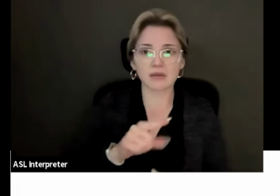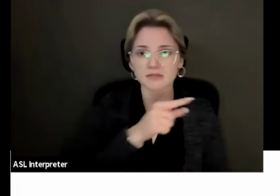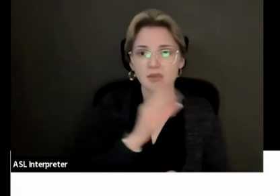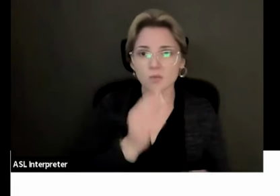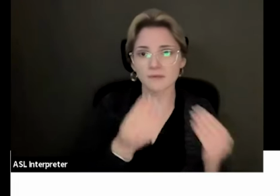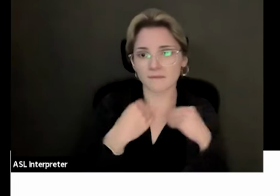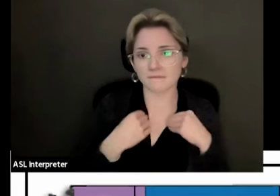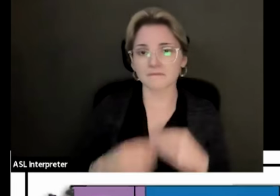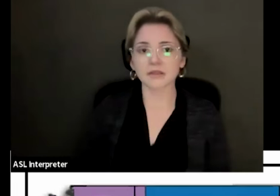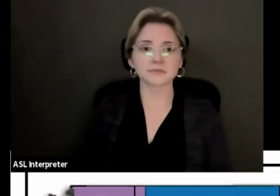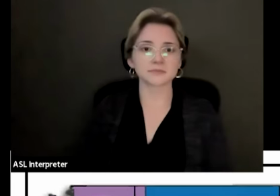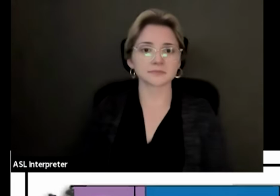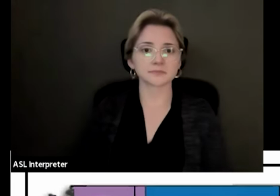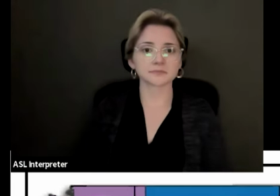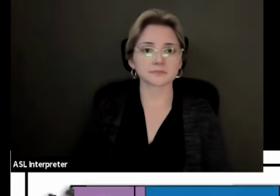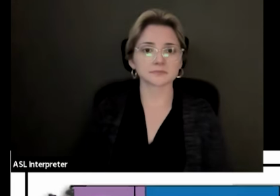Next slide, please.